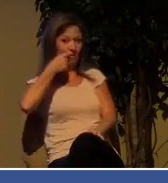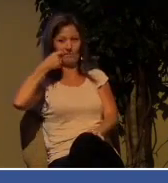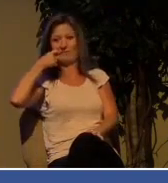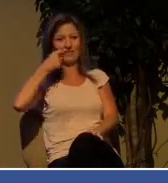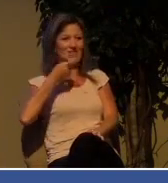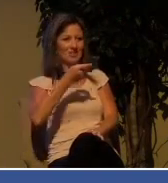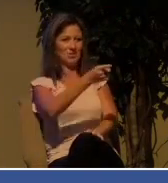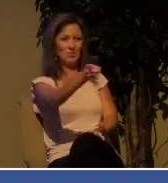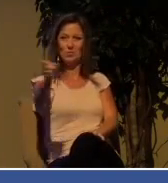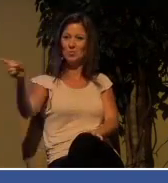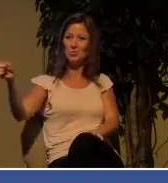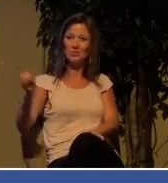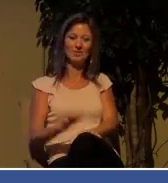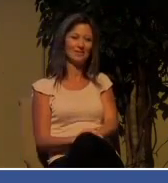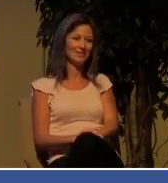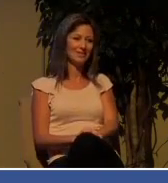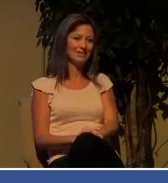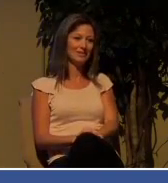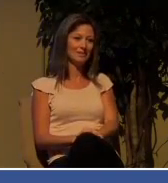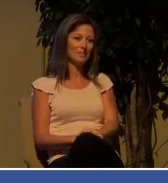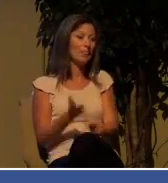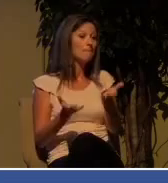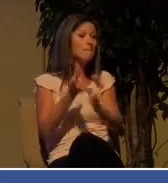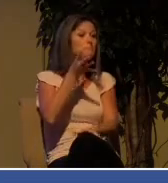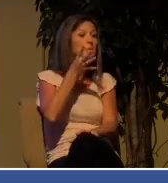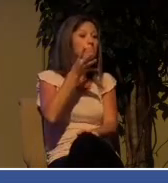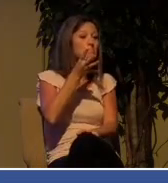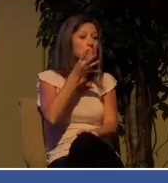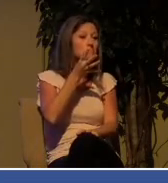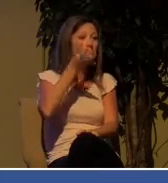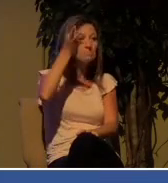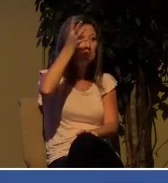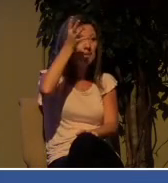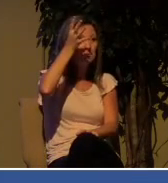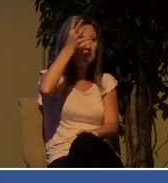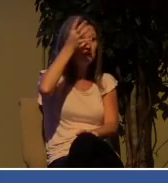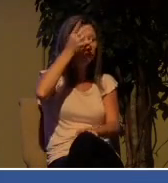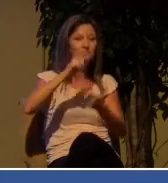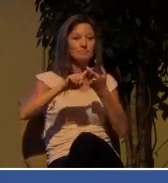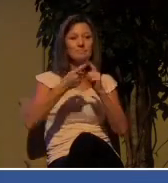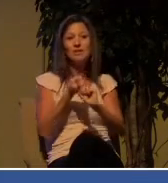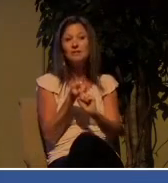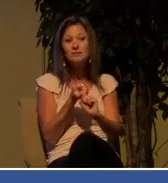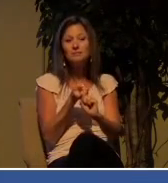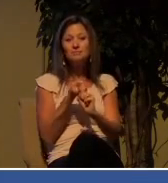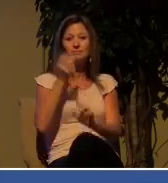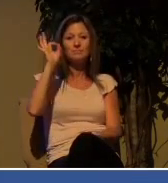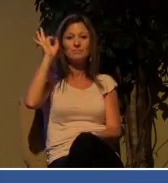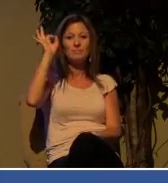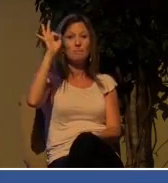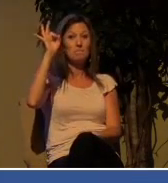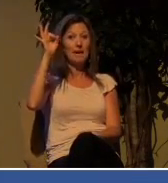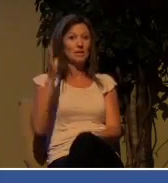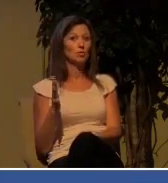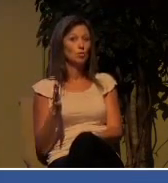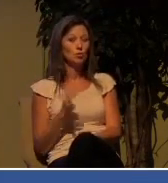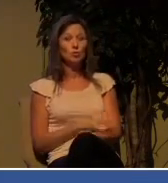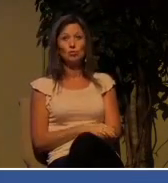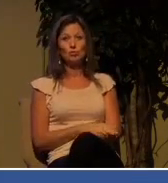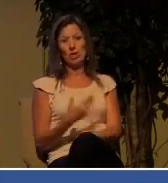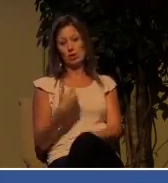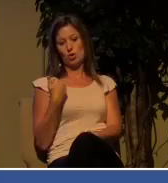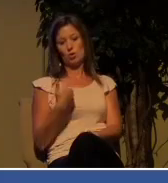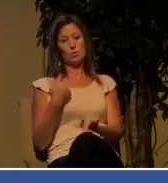point. A parent, a friend, pastor, youth